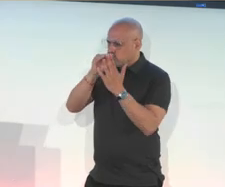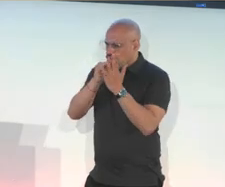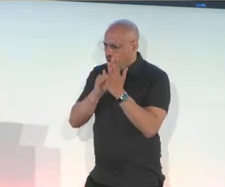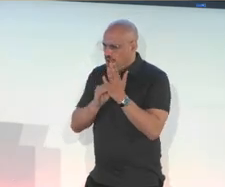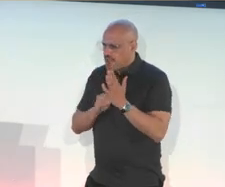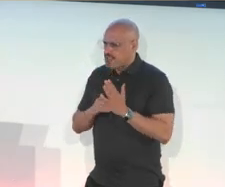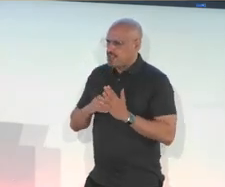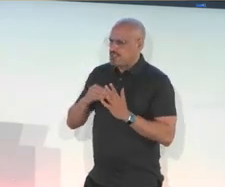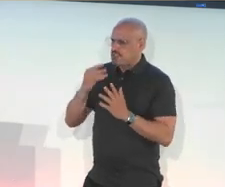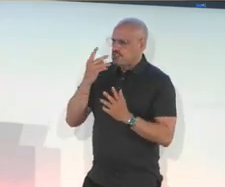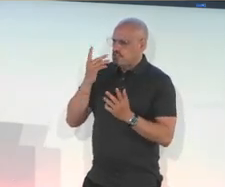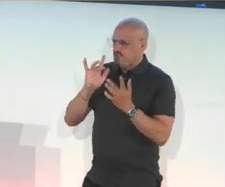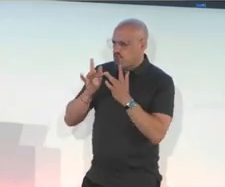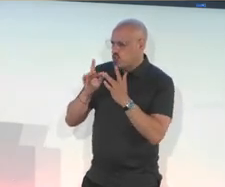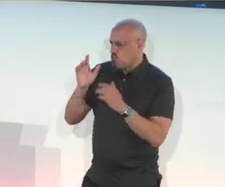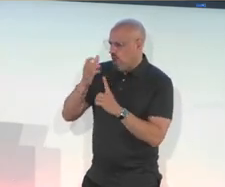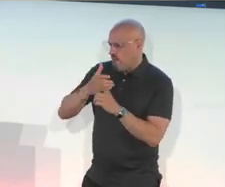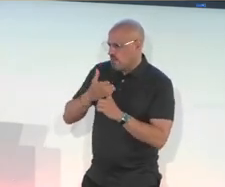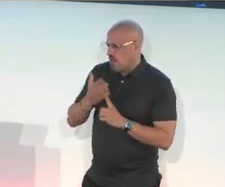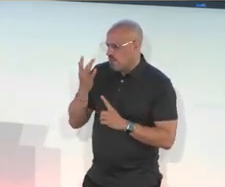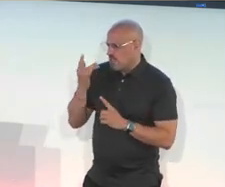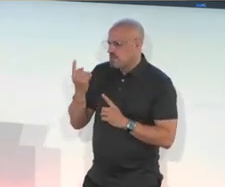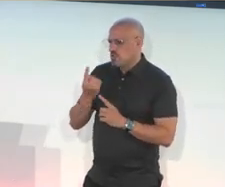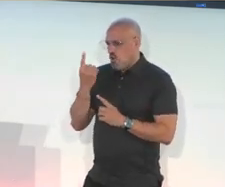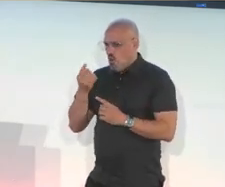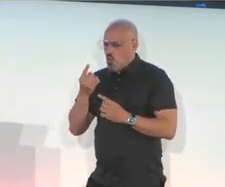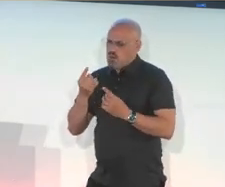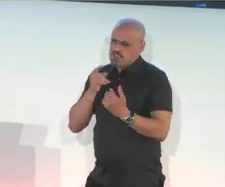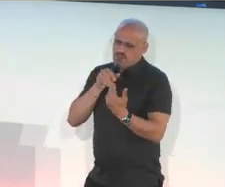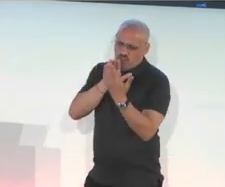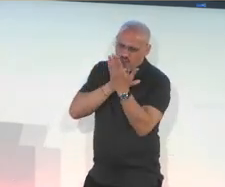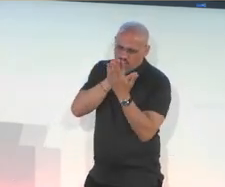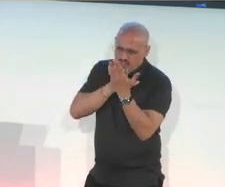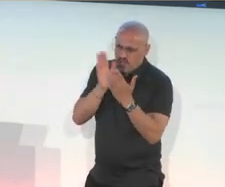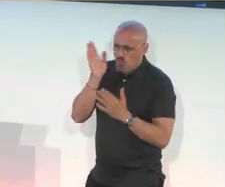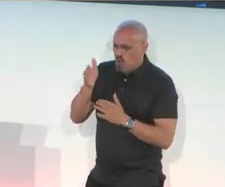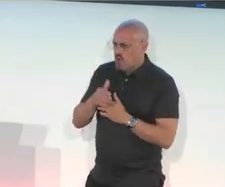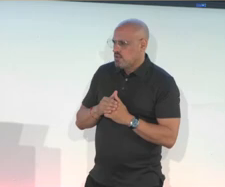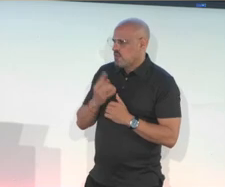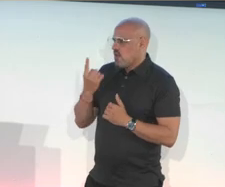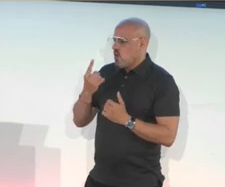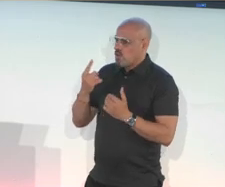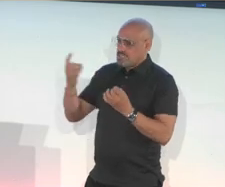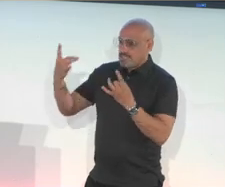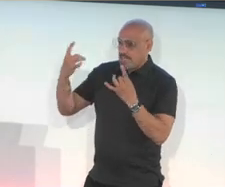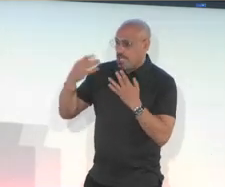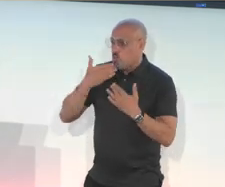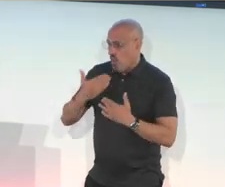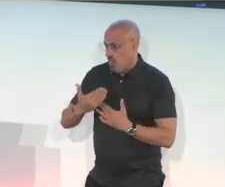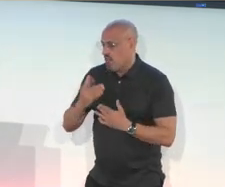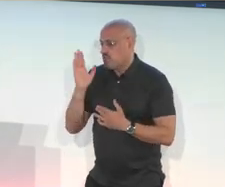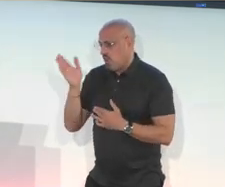virtual avatar, because it's always going to be front-facing. Yeah. It's not always going to be well lit